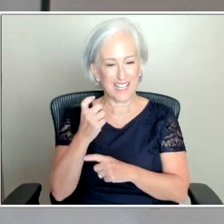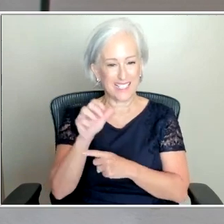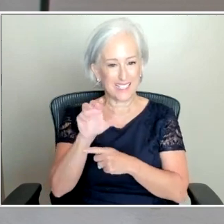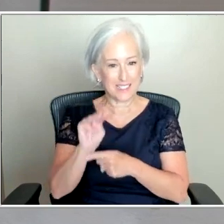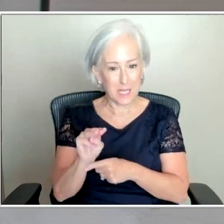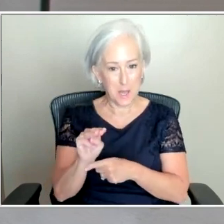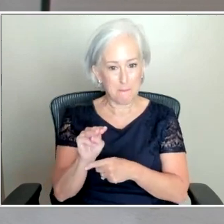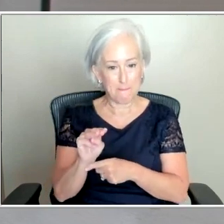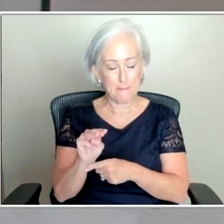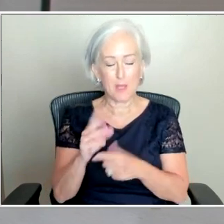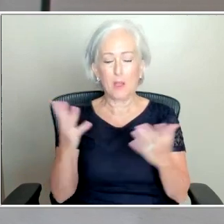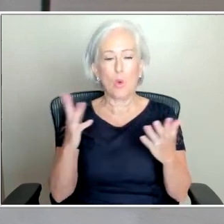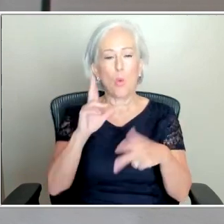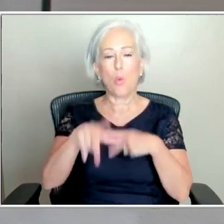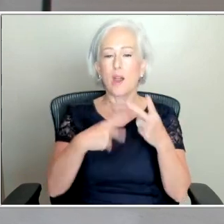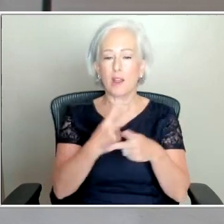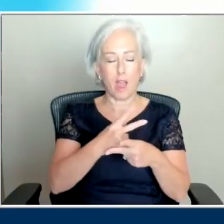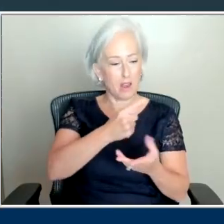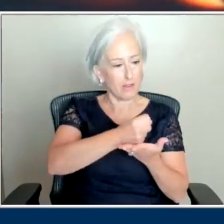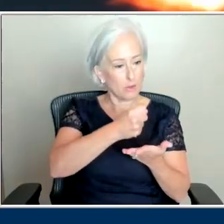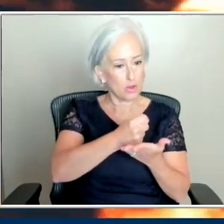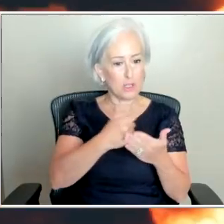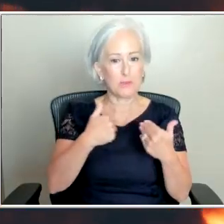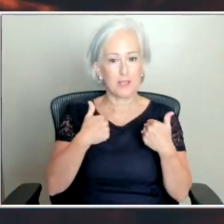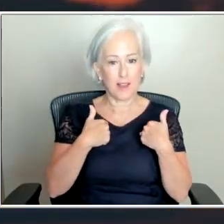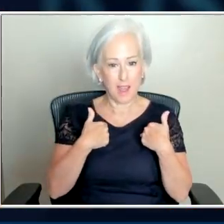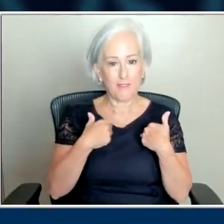are more common than you may think.